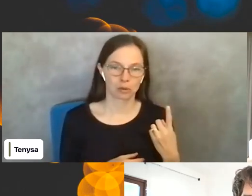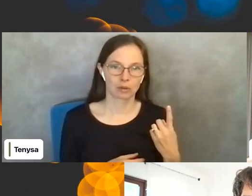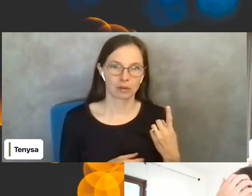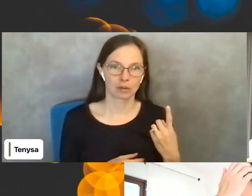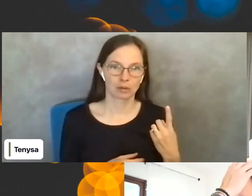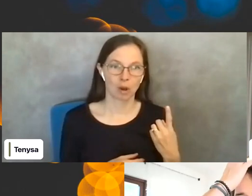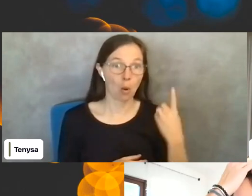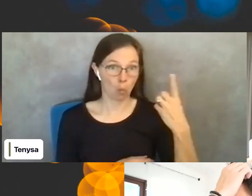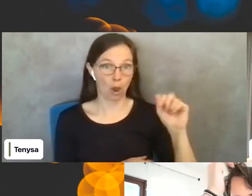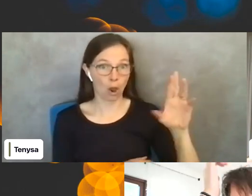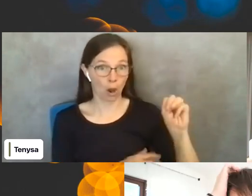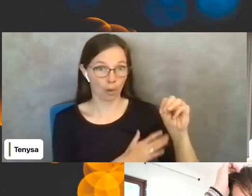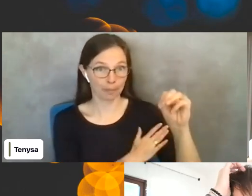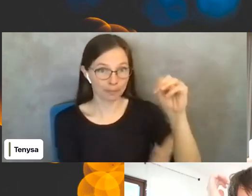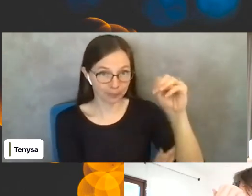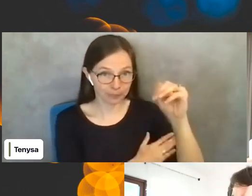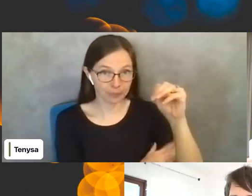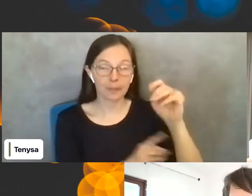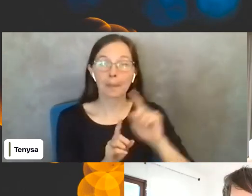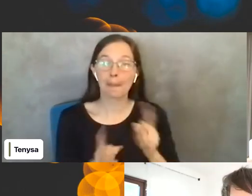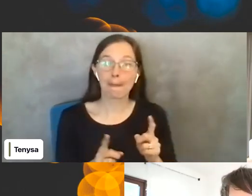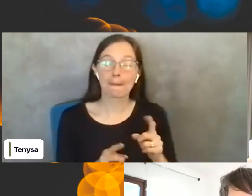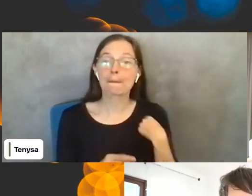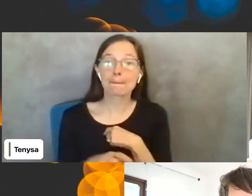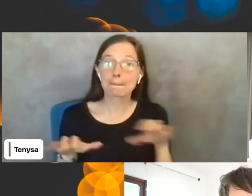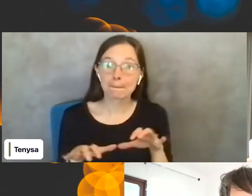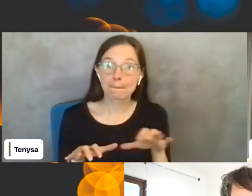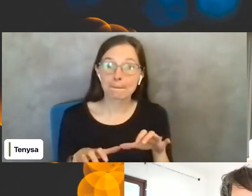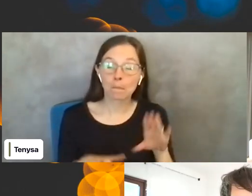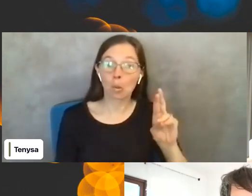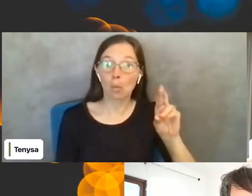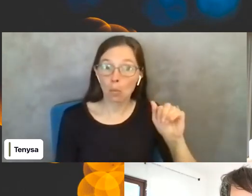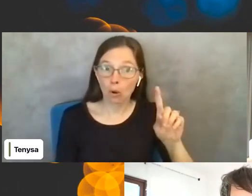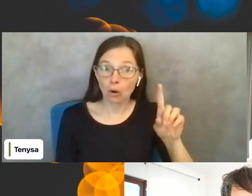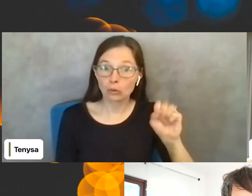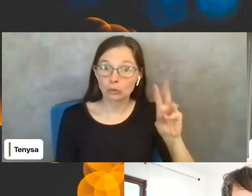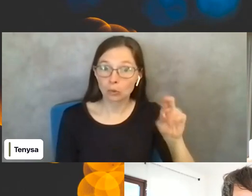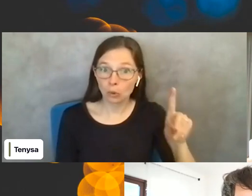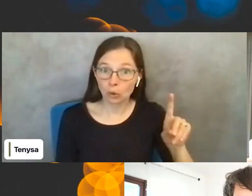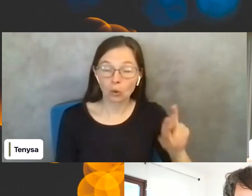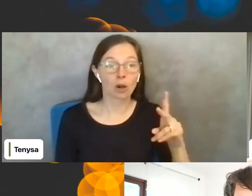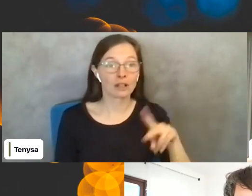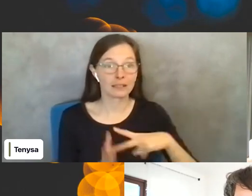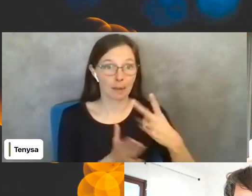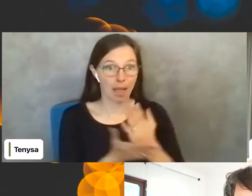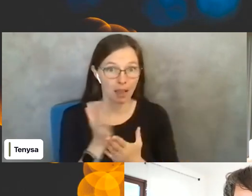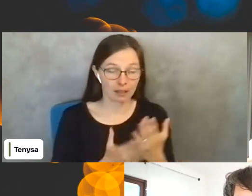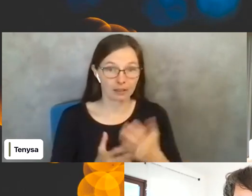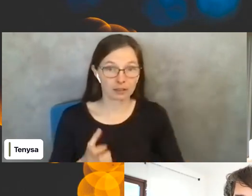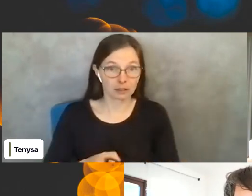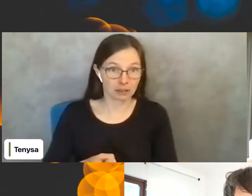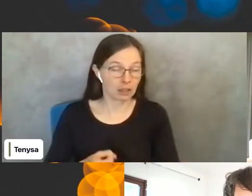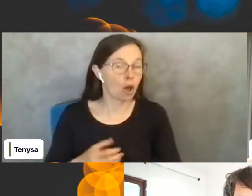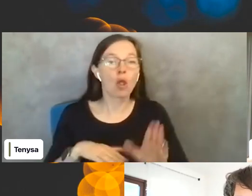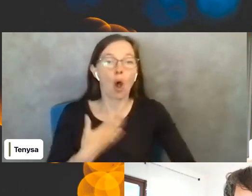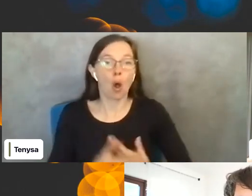arm sword combat, but like, you know, when we do broadswords or like, you know, double handers, the on guard is different,